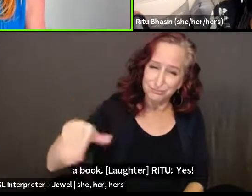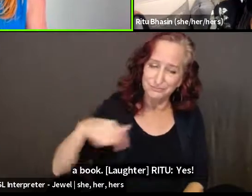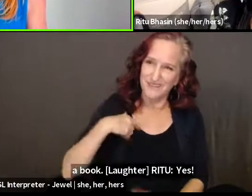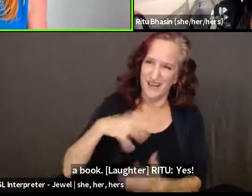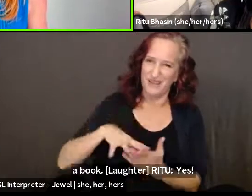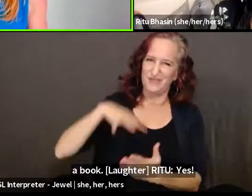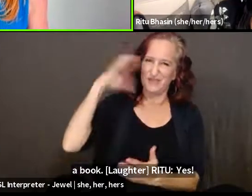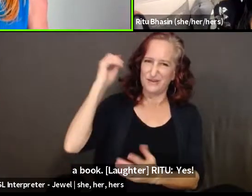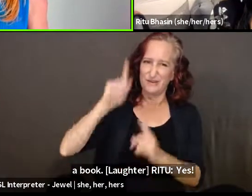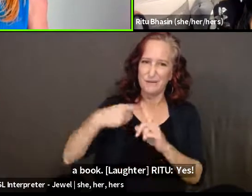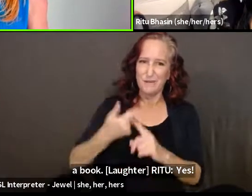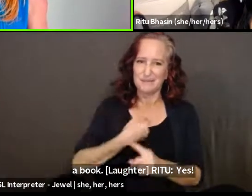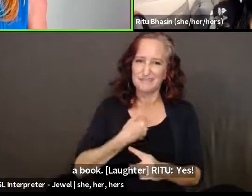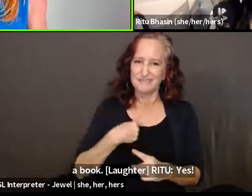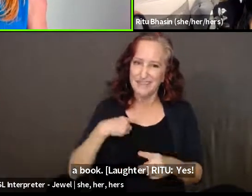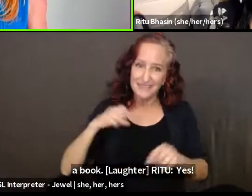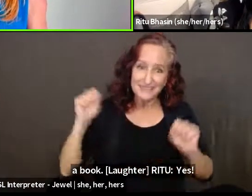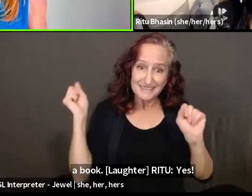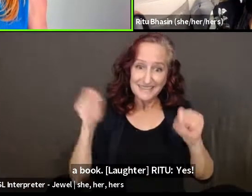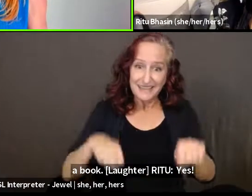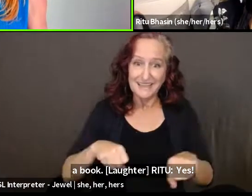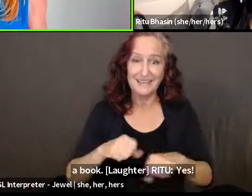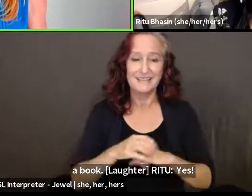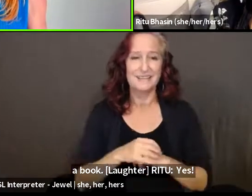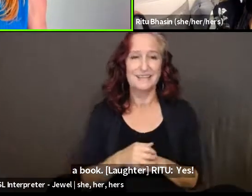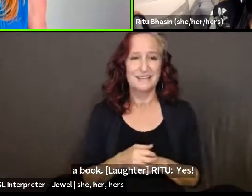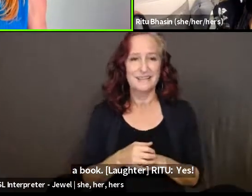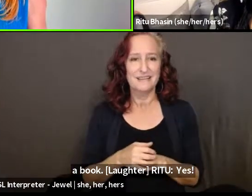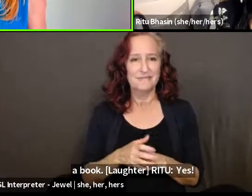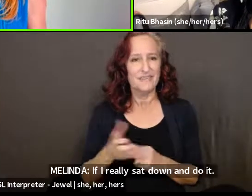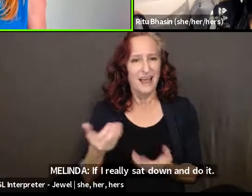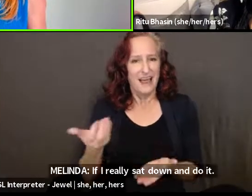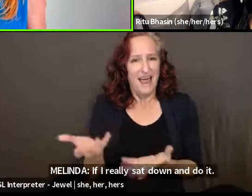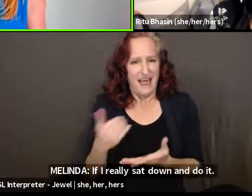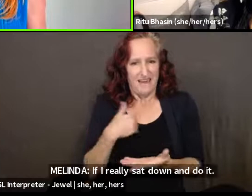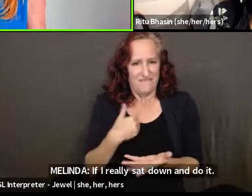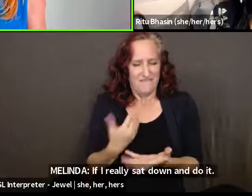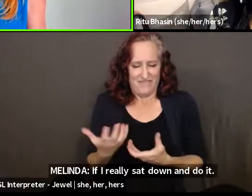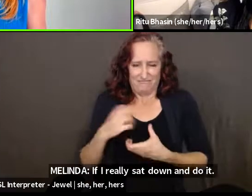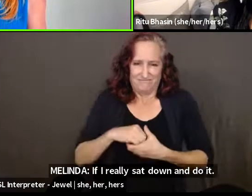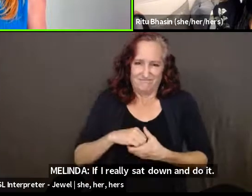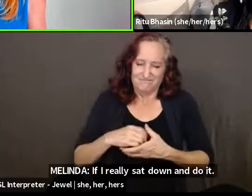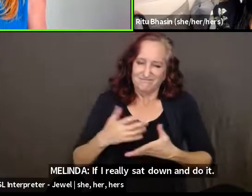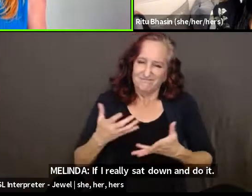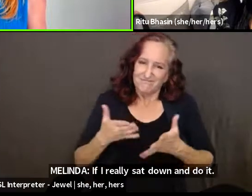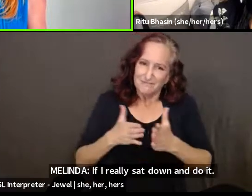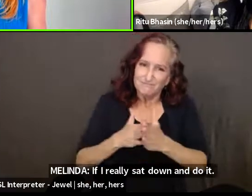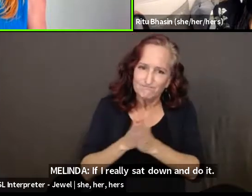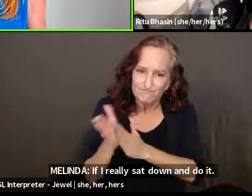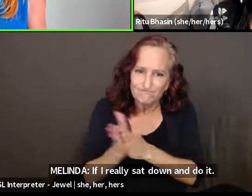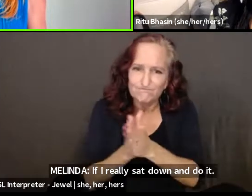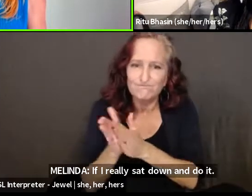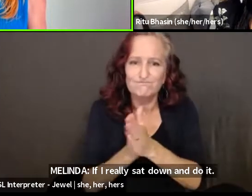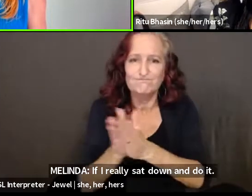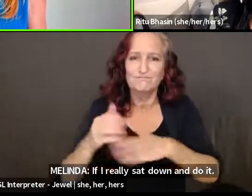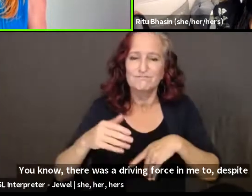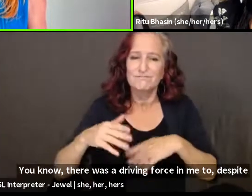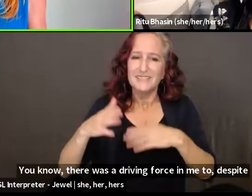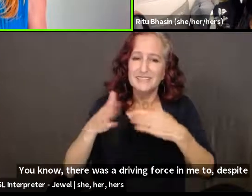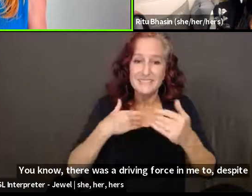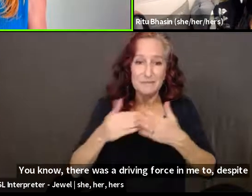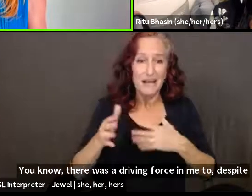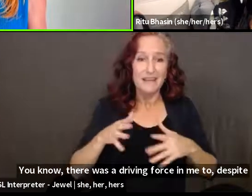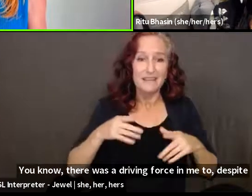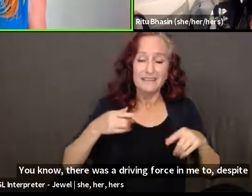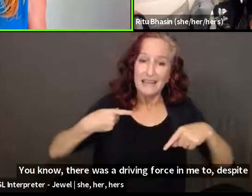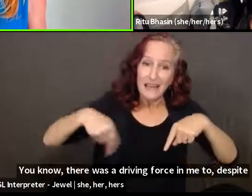And there's a driving force in me to, despite all of that's going on, despite the anxiety and the depression and all